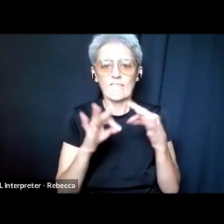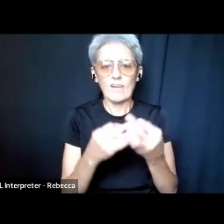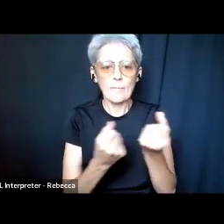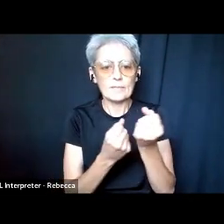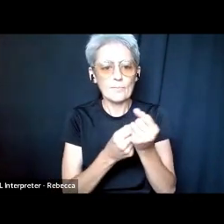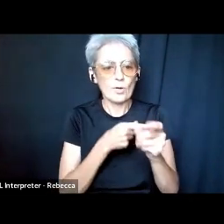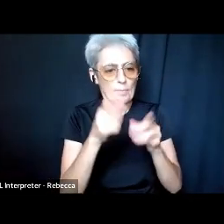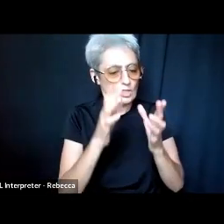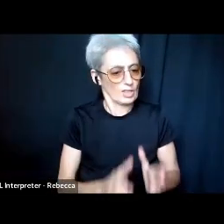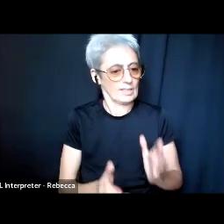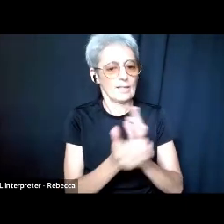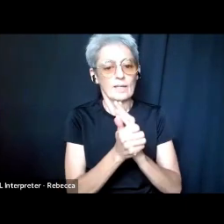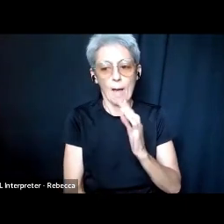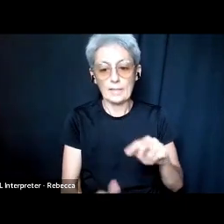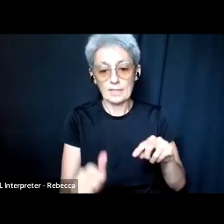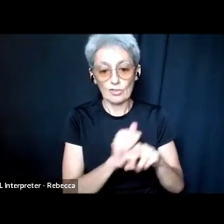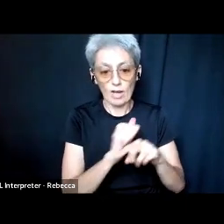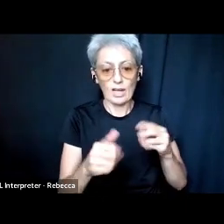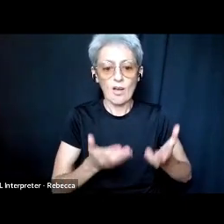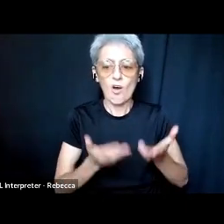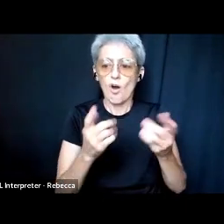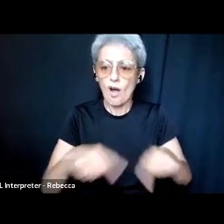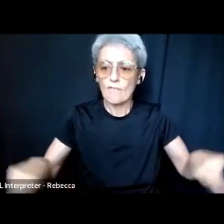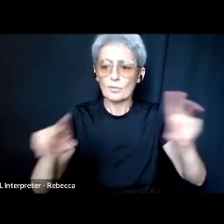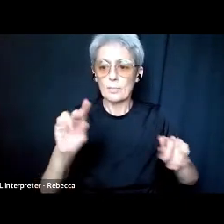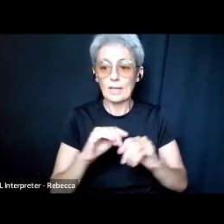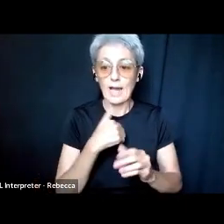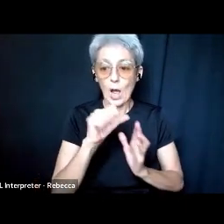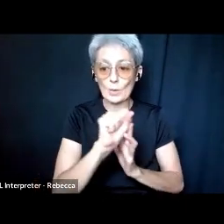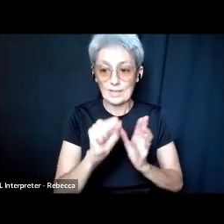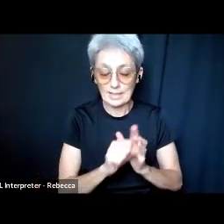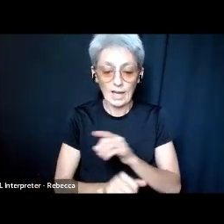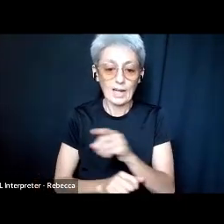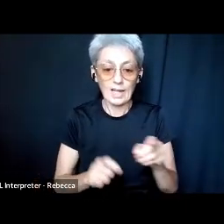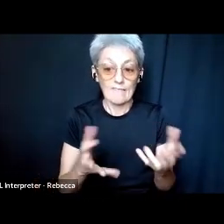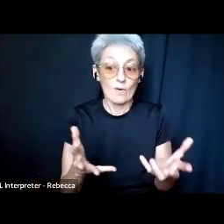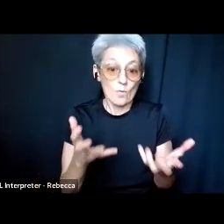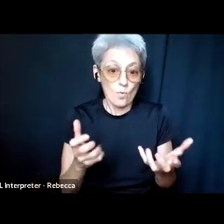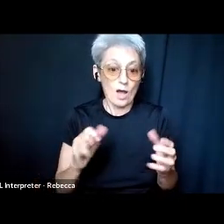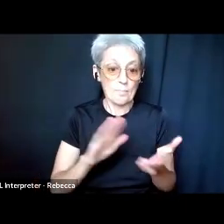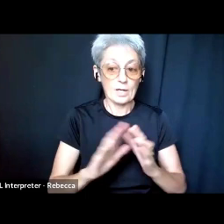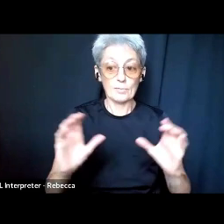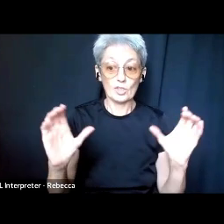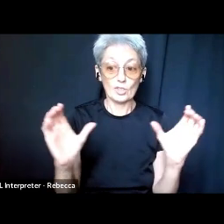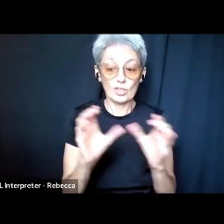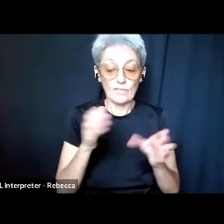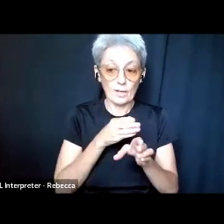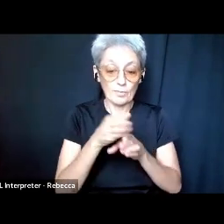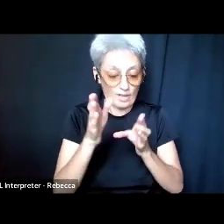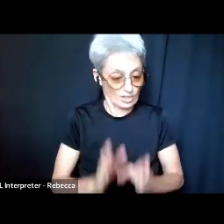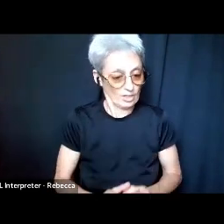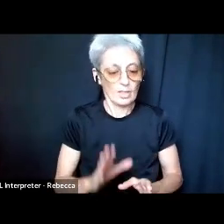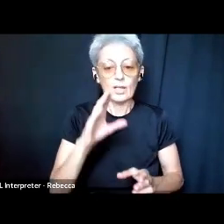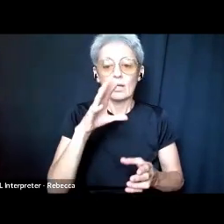competency training to the people in our state who are pursuing a certification as a professional in the family and peer